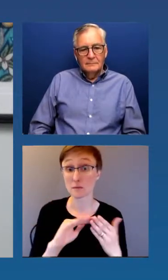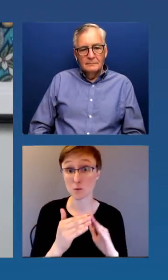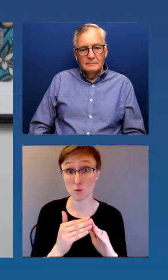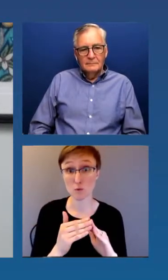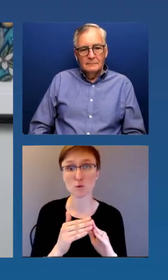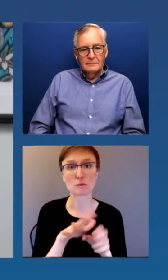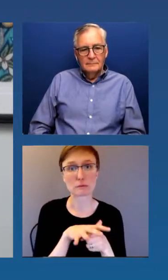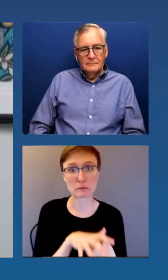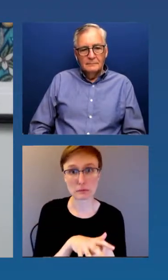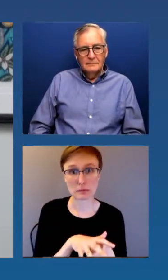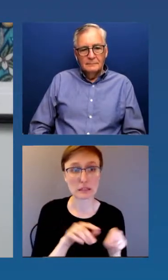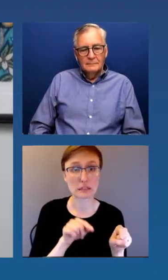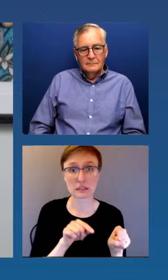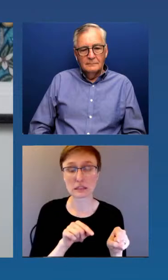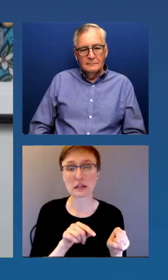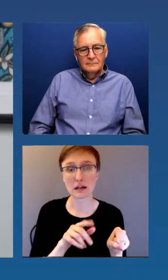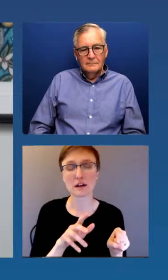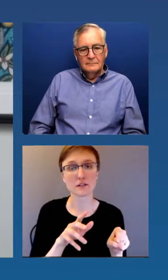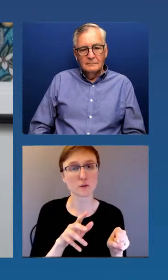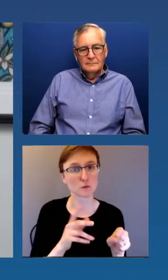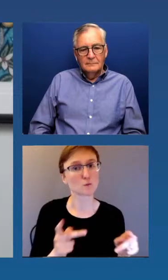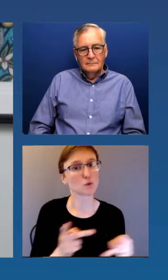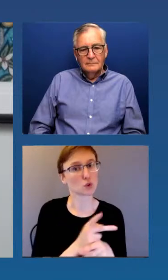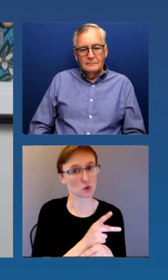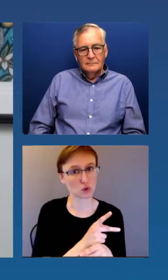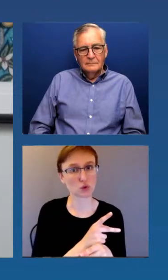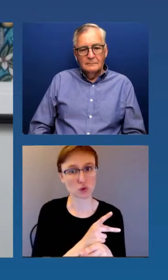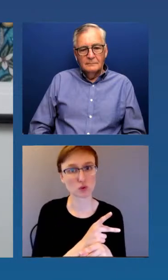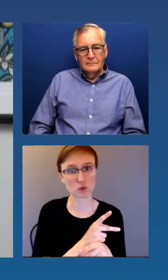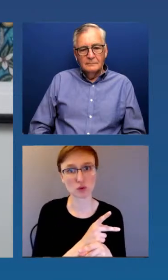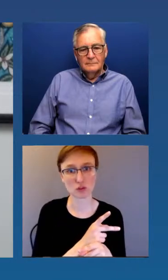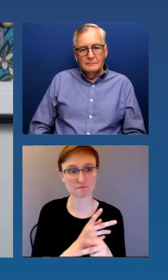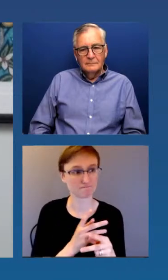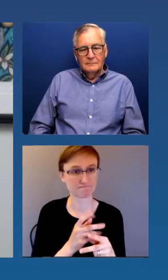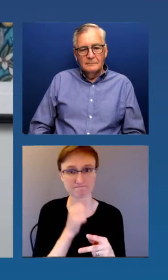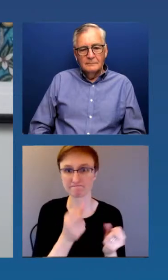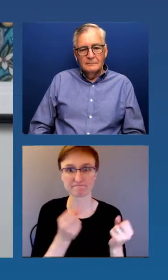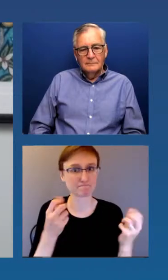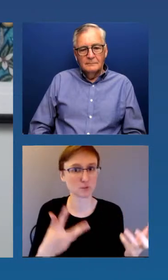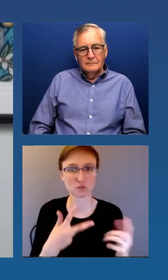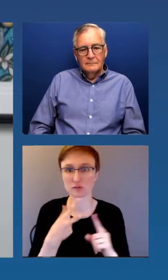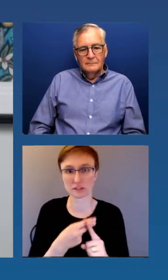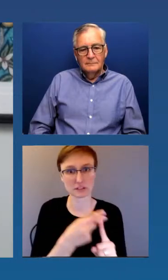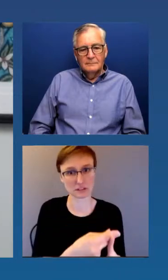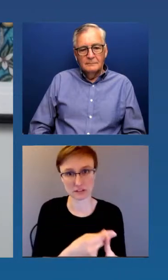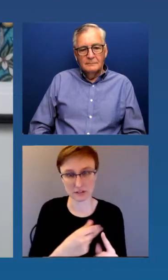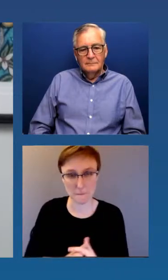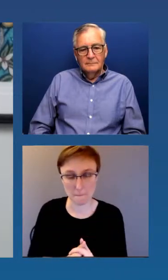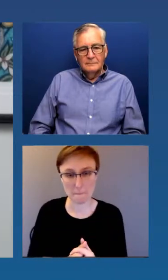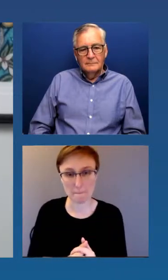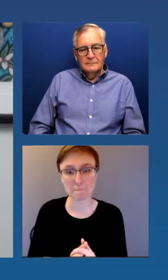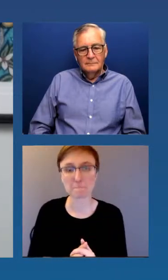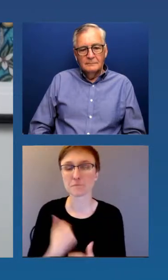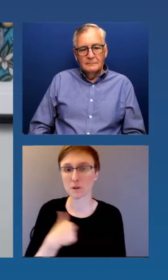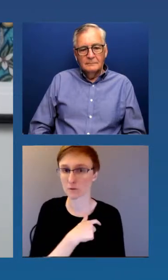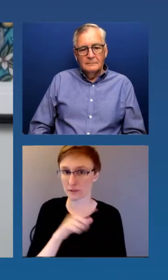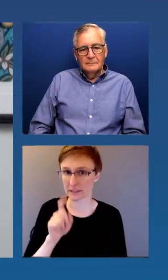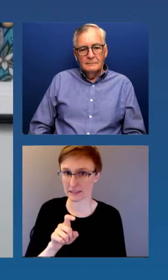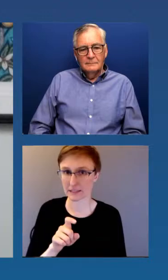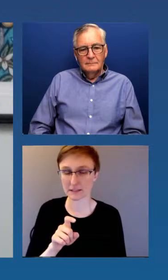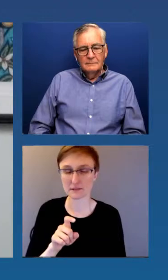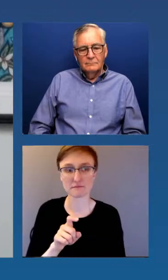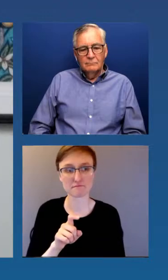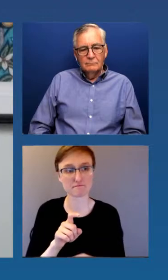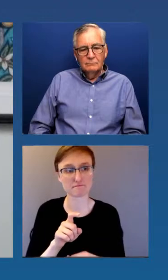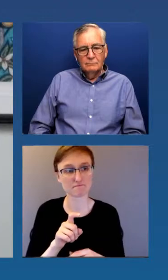greatest. So that is why we need to work with all of our partners to make sure we're focusing on hearing the voices